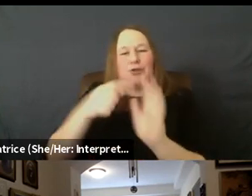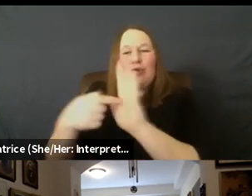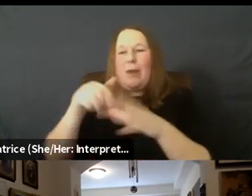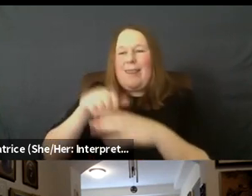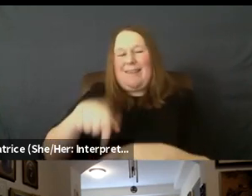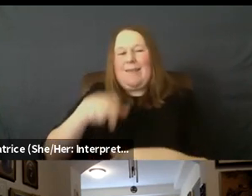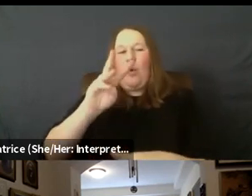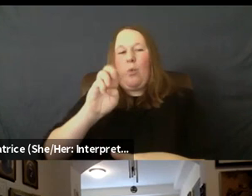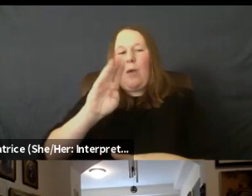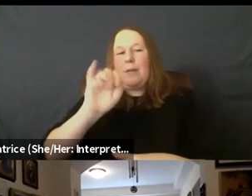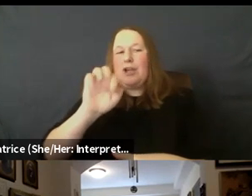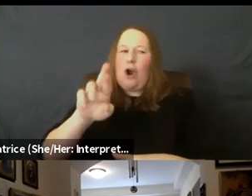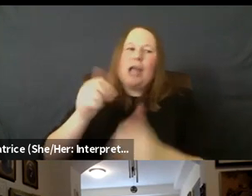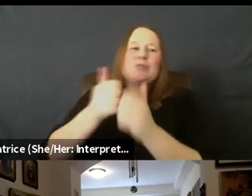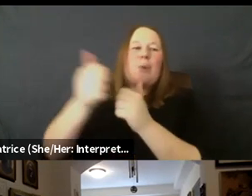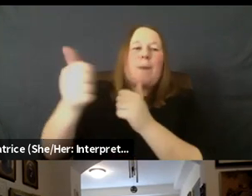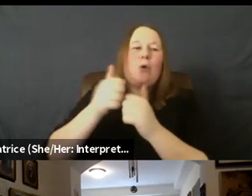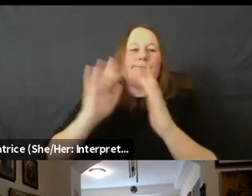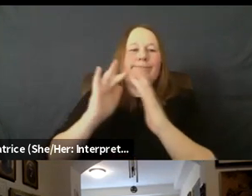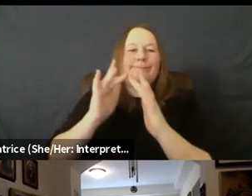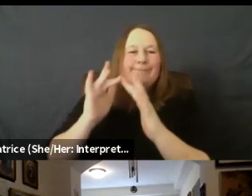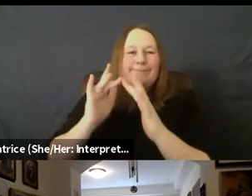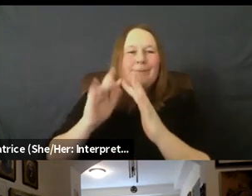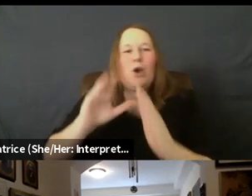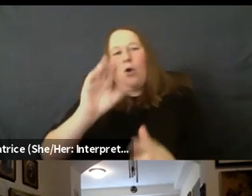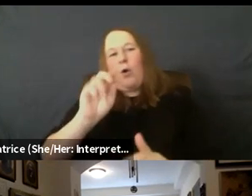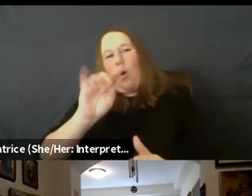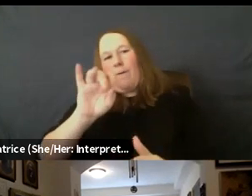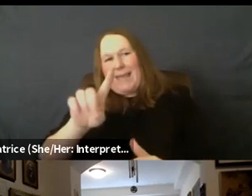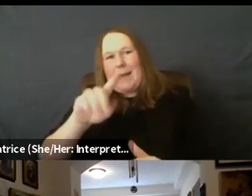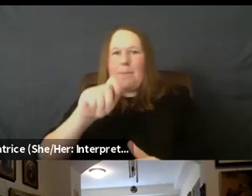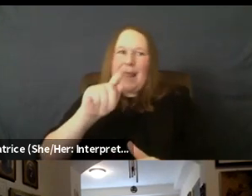webinar being remote the way it is, the COVID pandemic. So